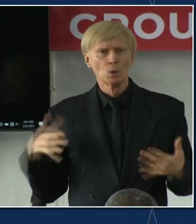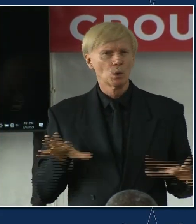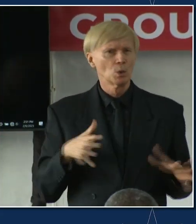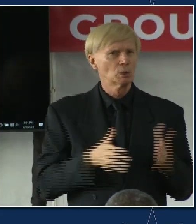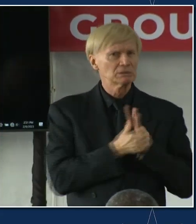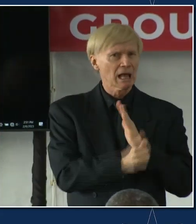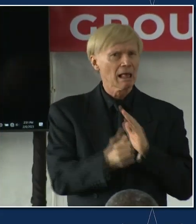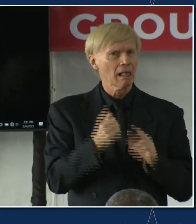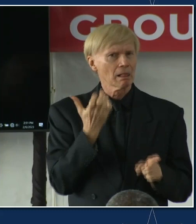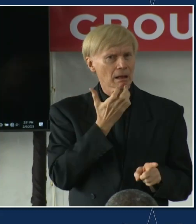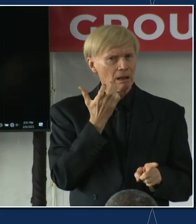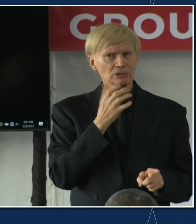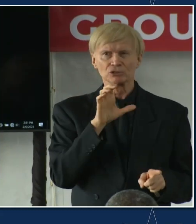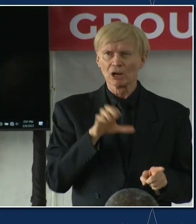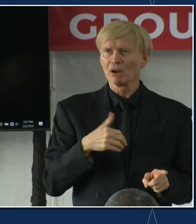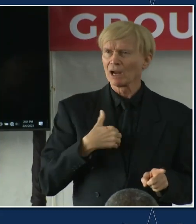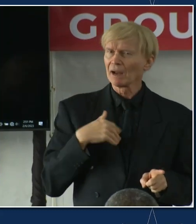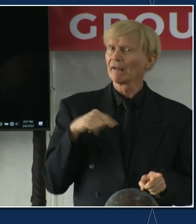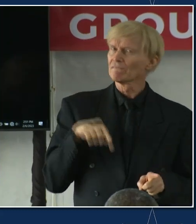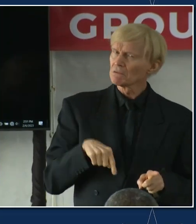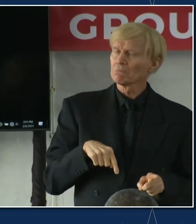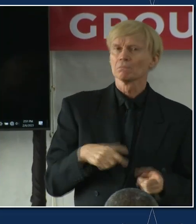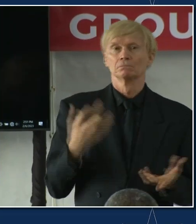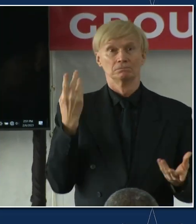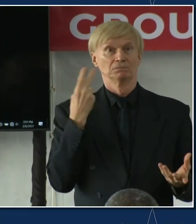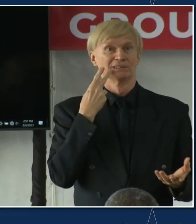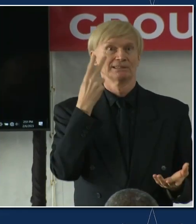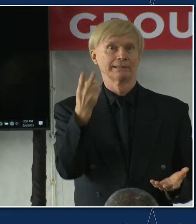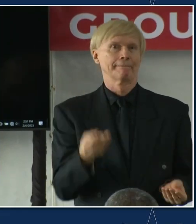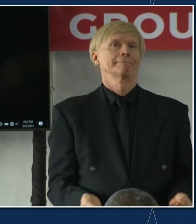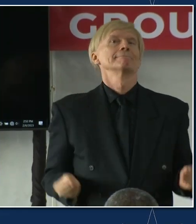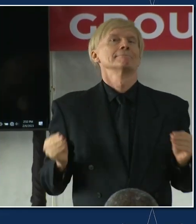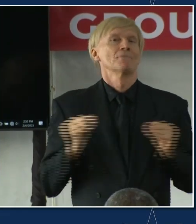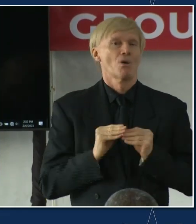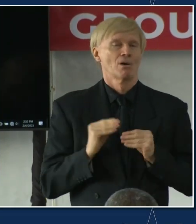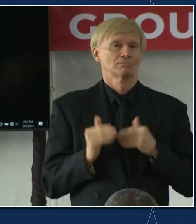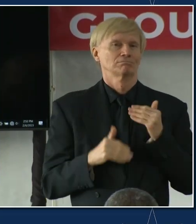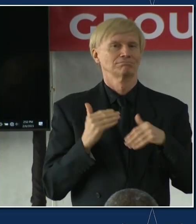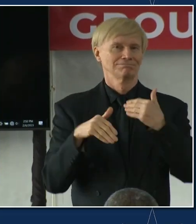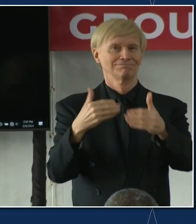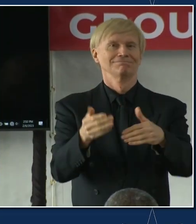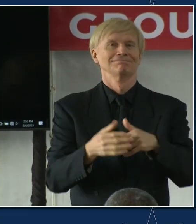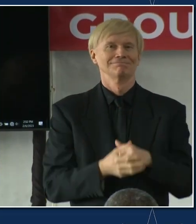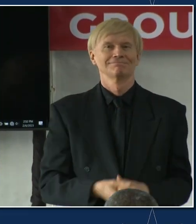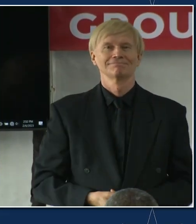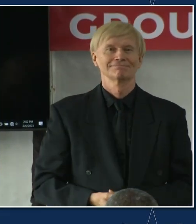talent that is coming out of this community, and they're about to see a lot more of us in the years to come.